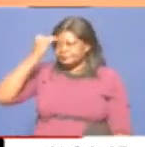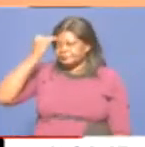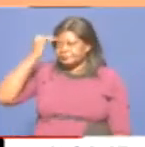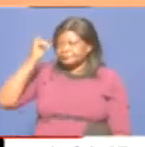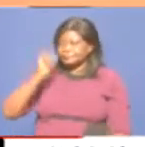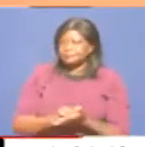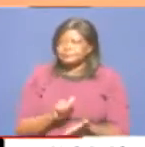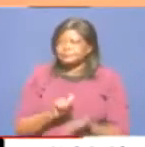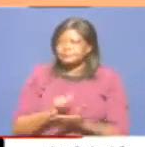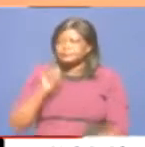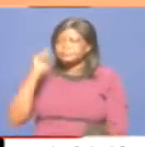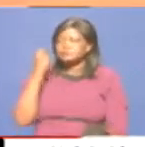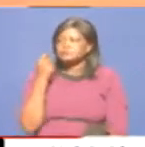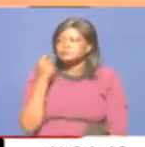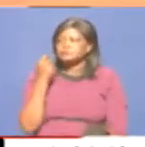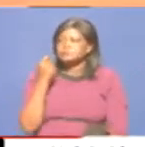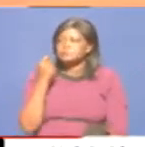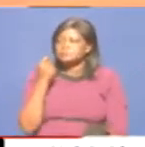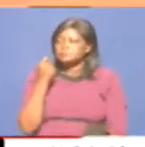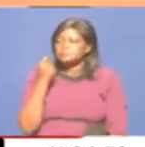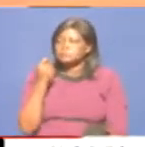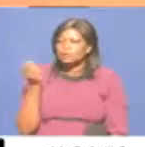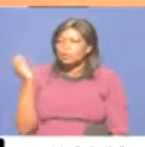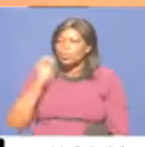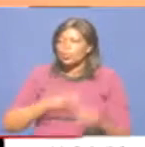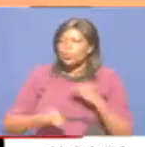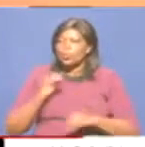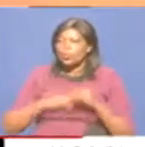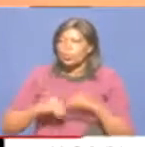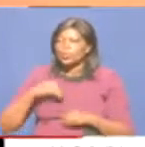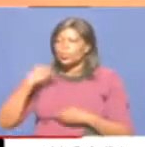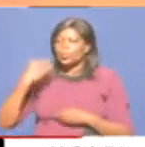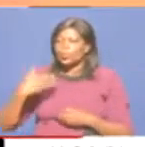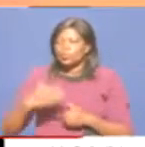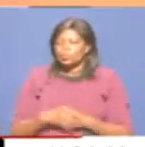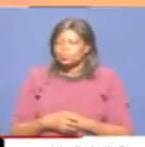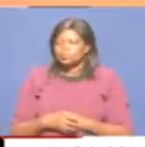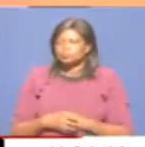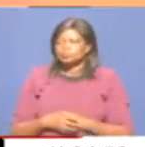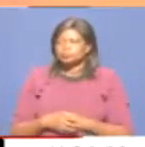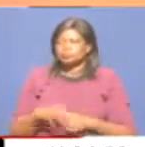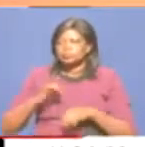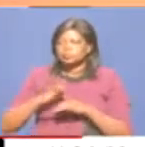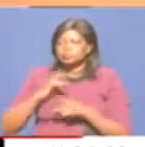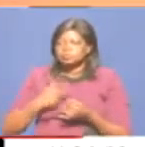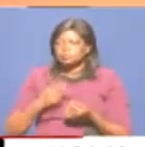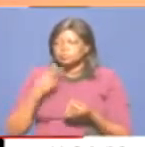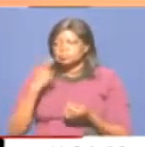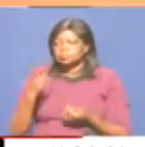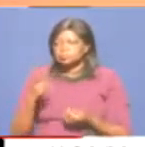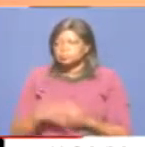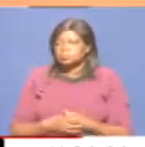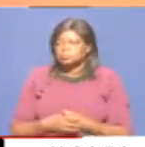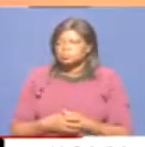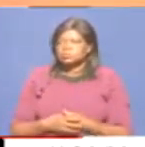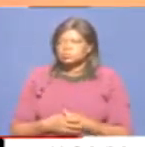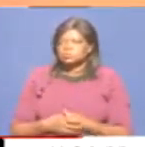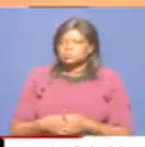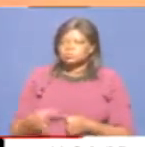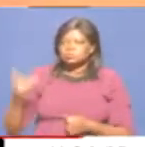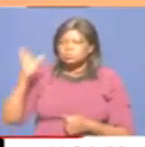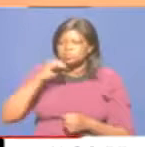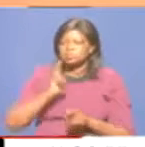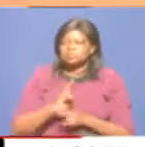country, the corruption will always fight back. So we have seen the type of misappropriation that happened in the